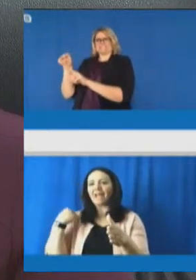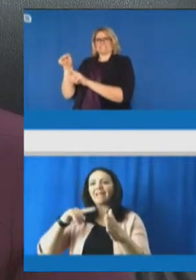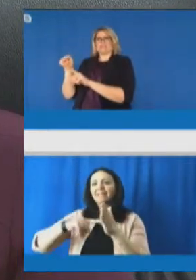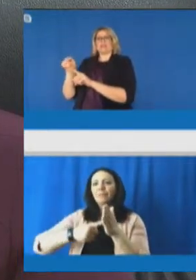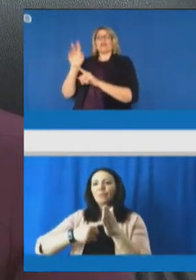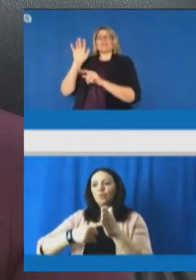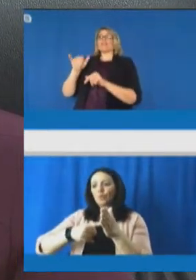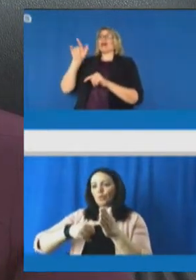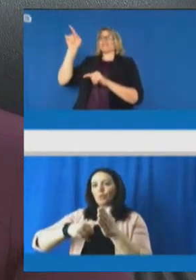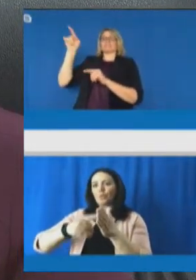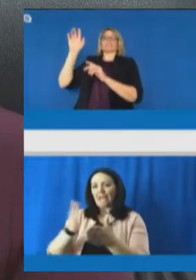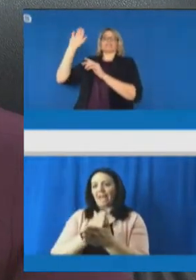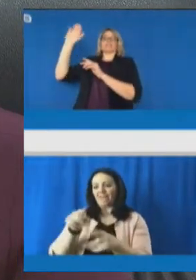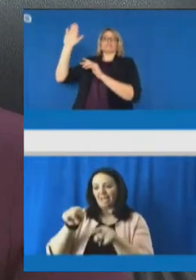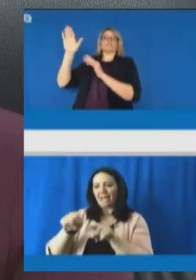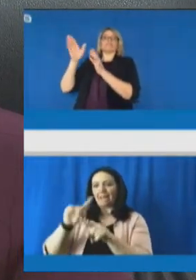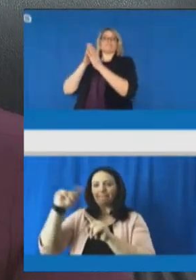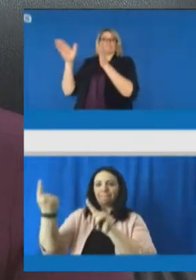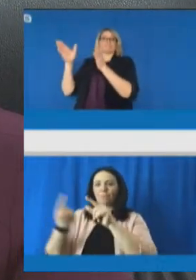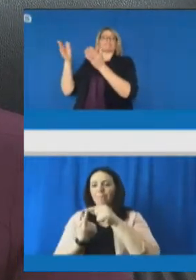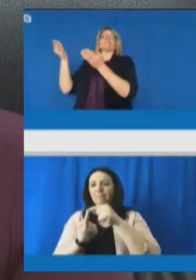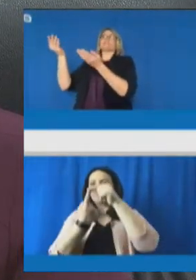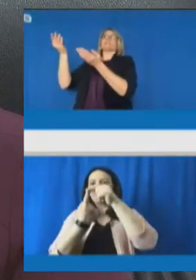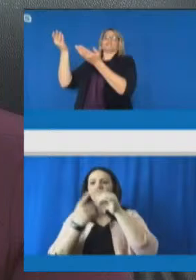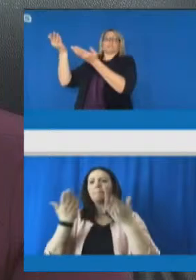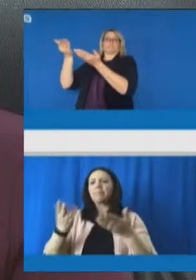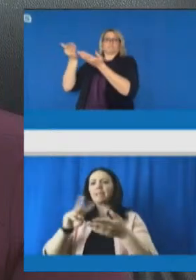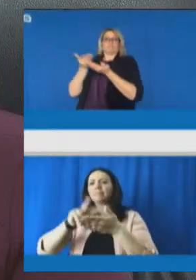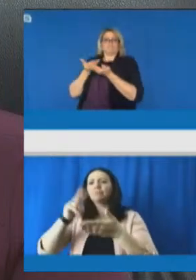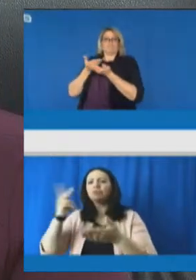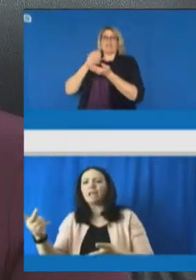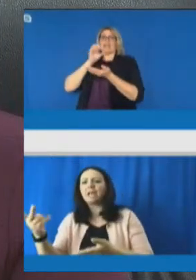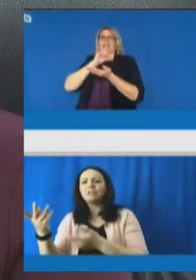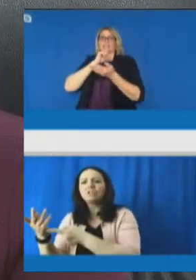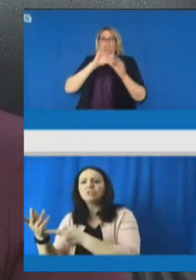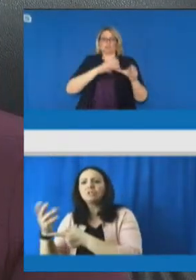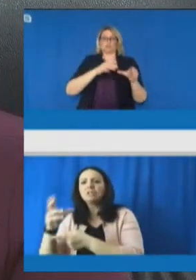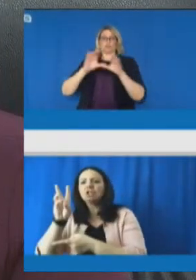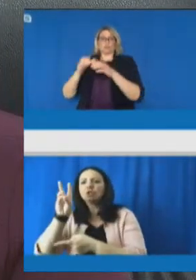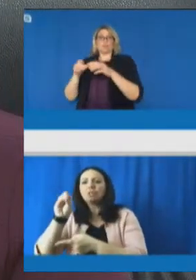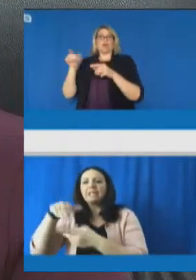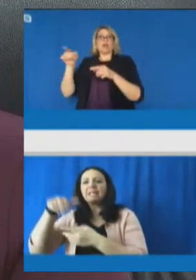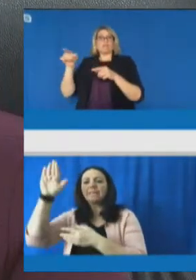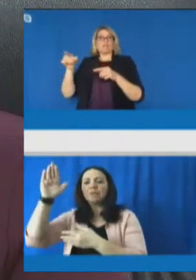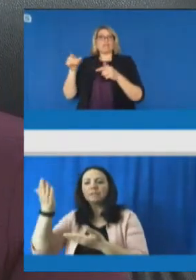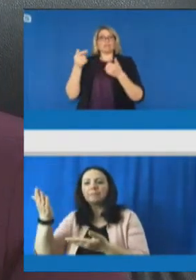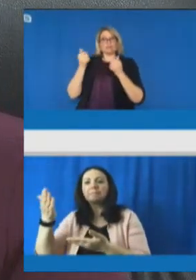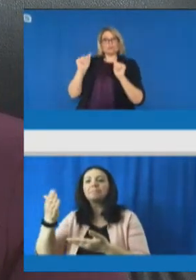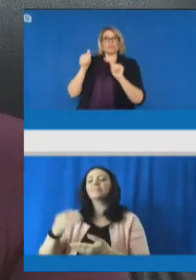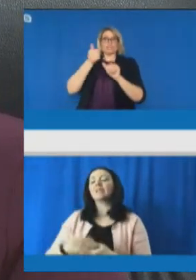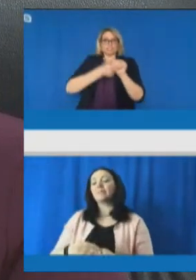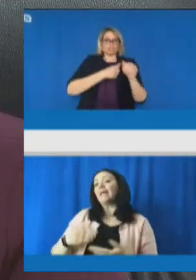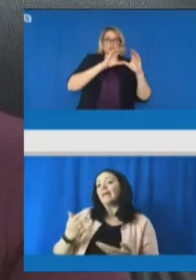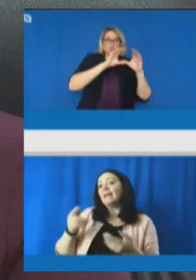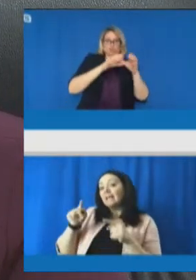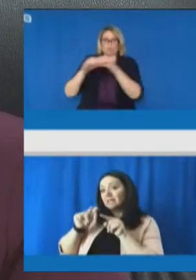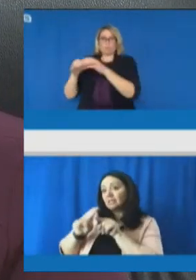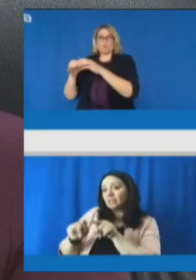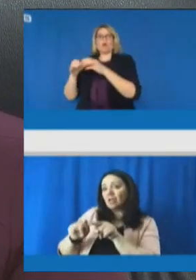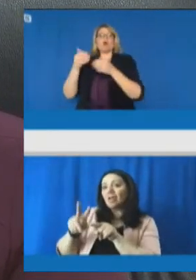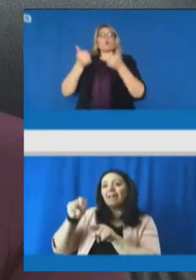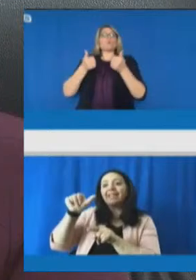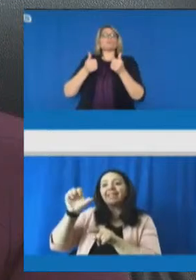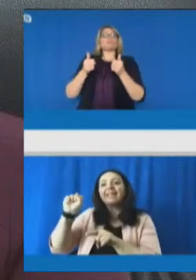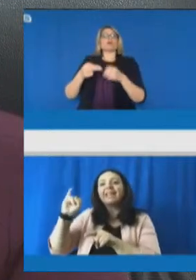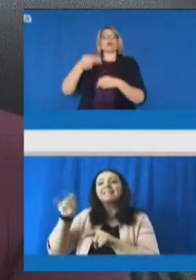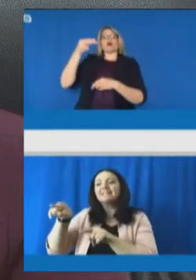including outbreaks with the variants of concern have about 100% attack rate, which is different from the strains that we're